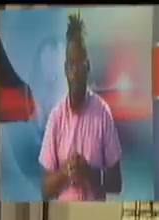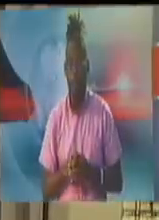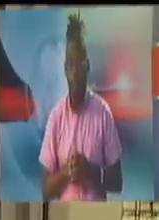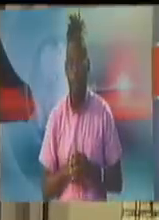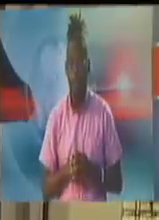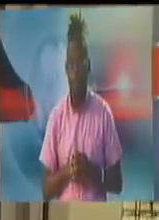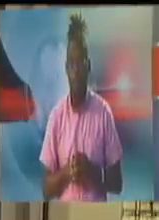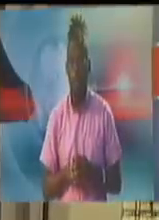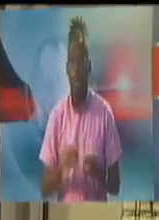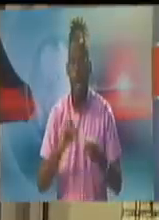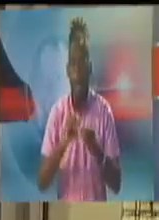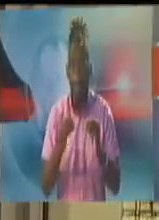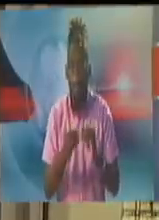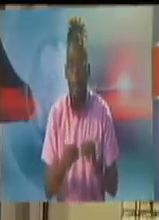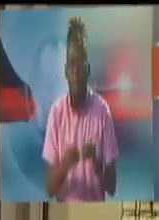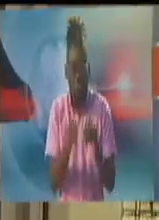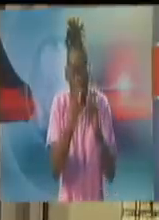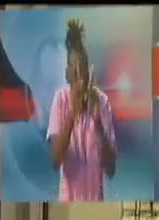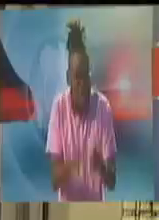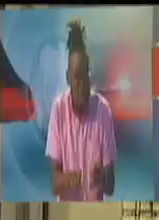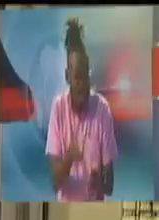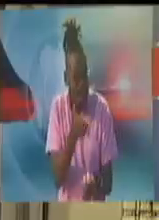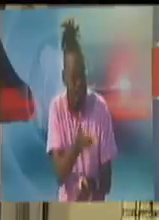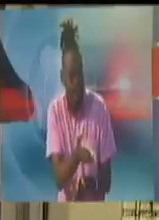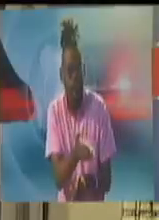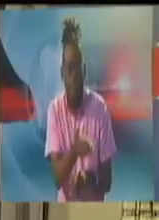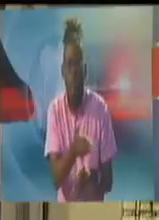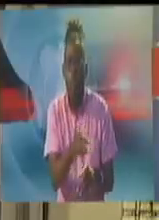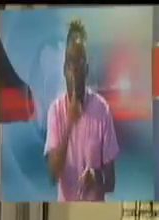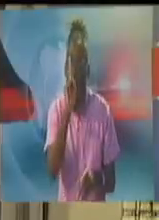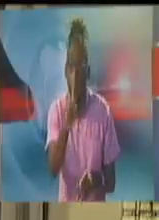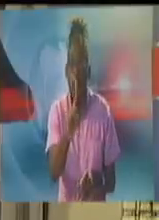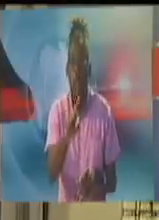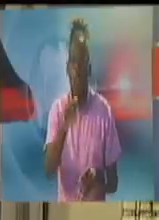of persons tested is